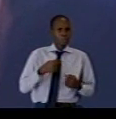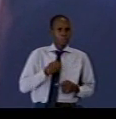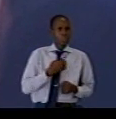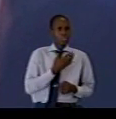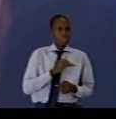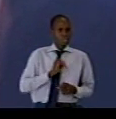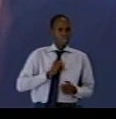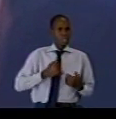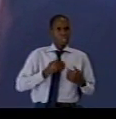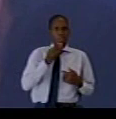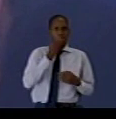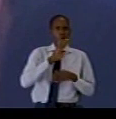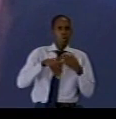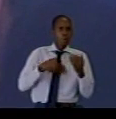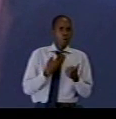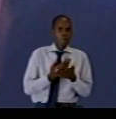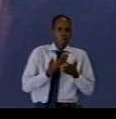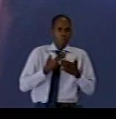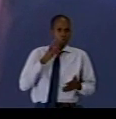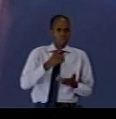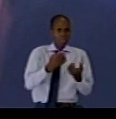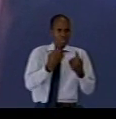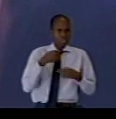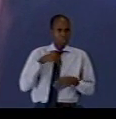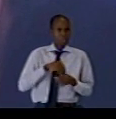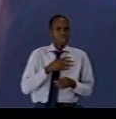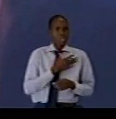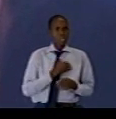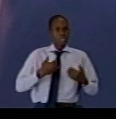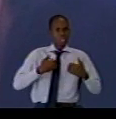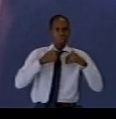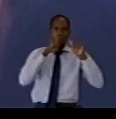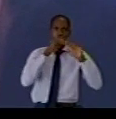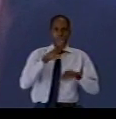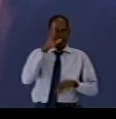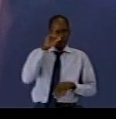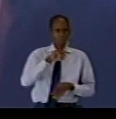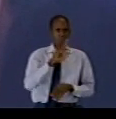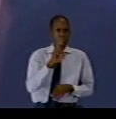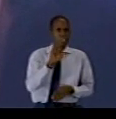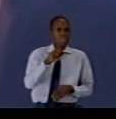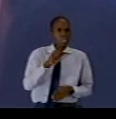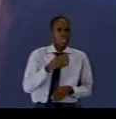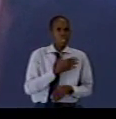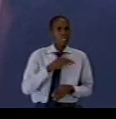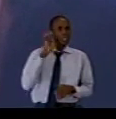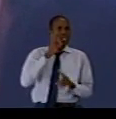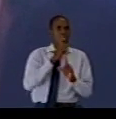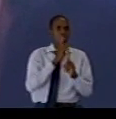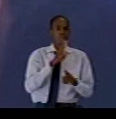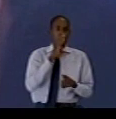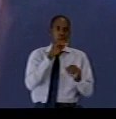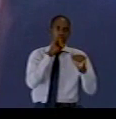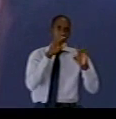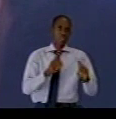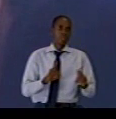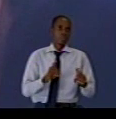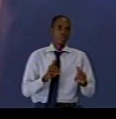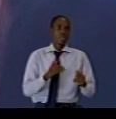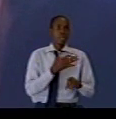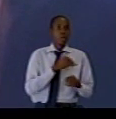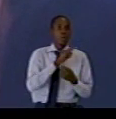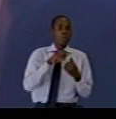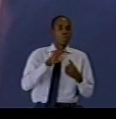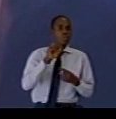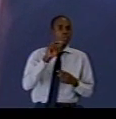have eaten of all before thou camest and have blessed him. Yea, and he shall be blessed. And